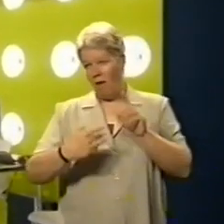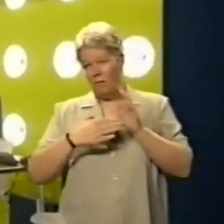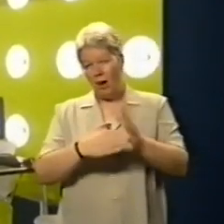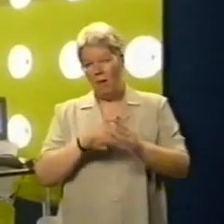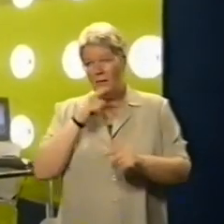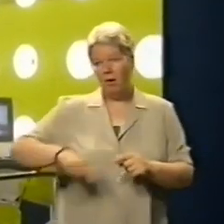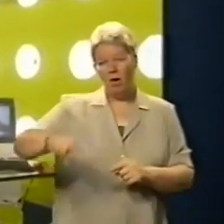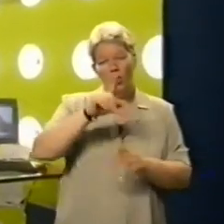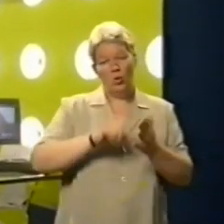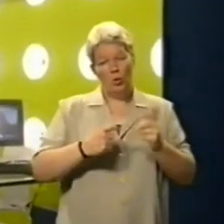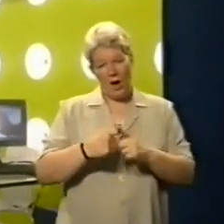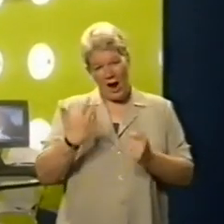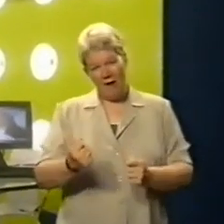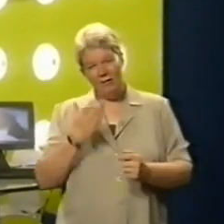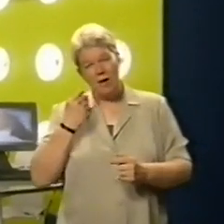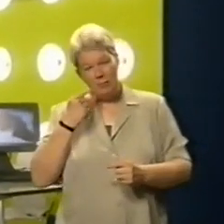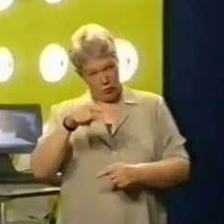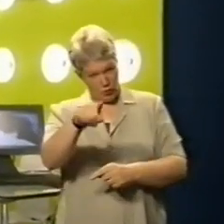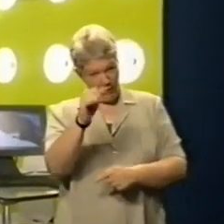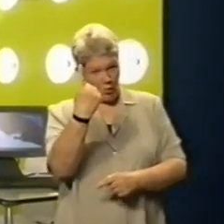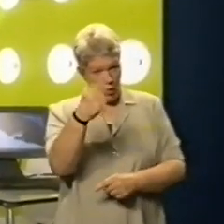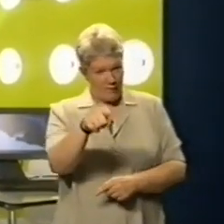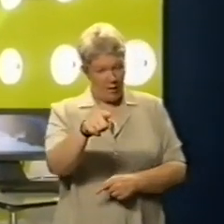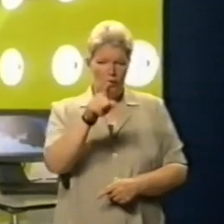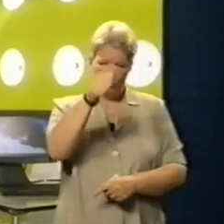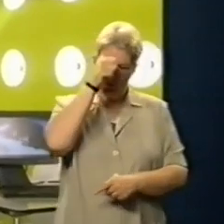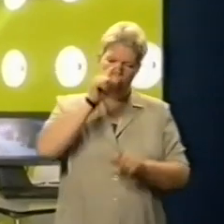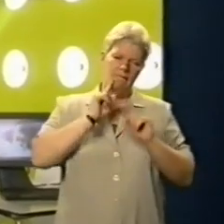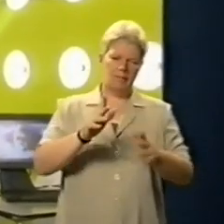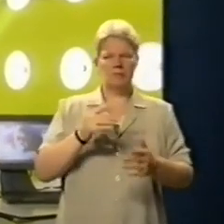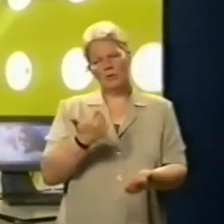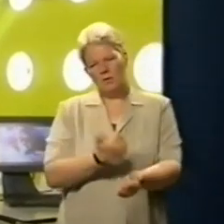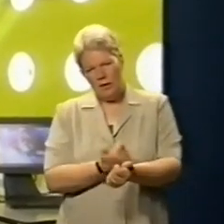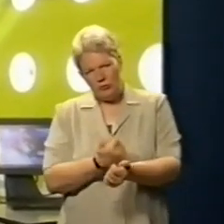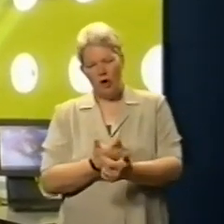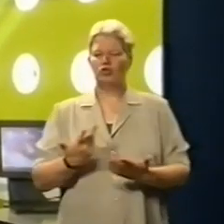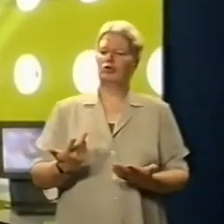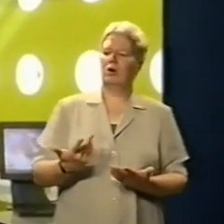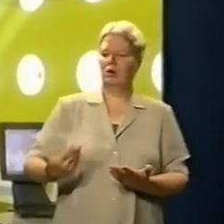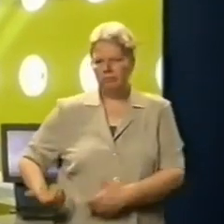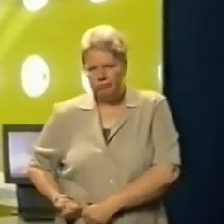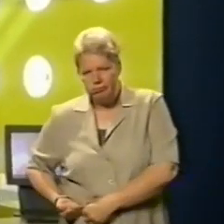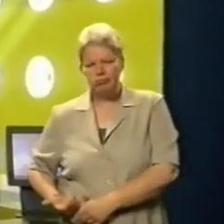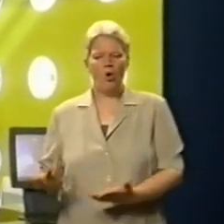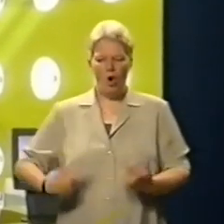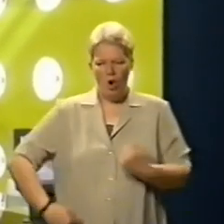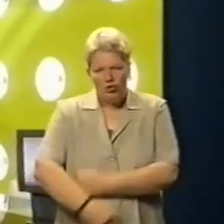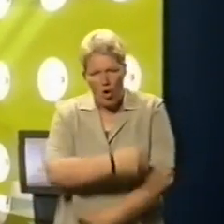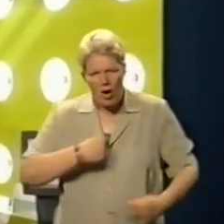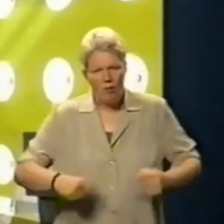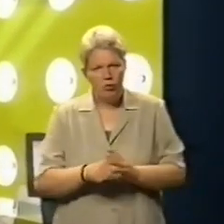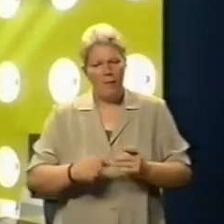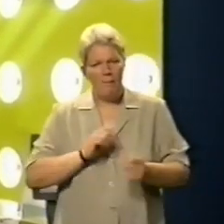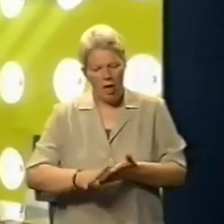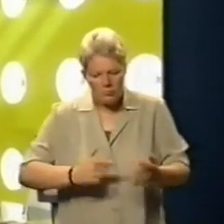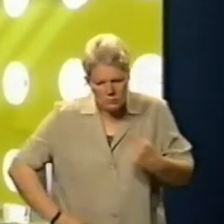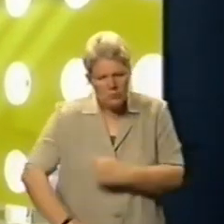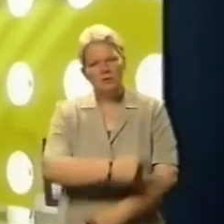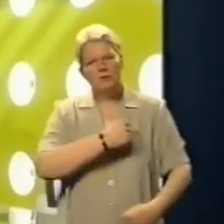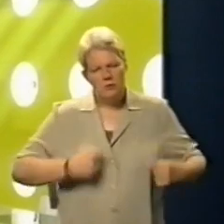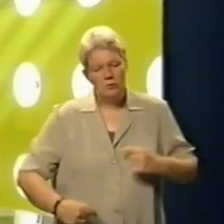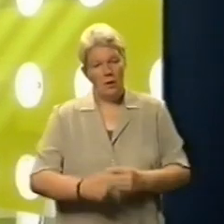you'll know the bind of daily insulin injections and the possibility of ending up with circulation problems. Which can result in extreme